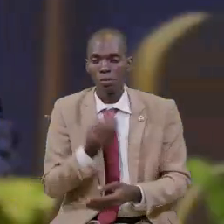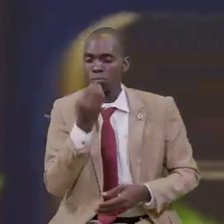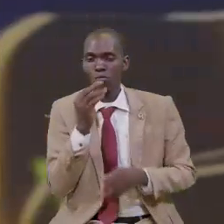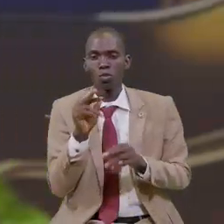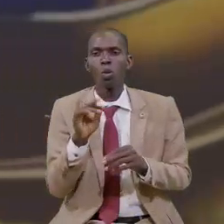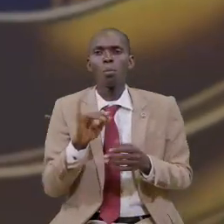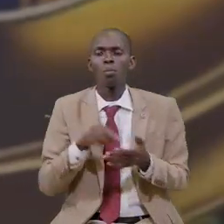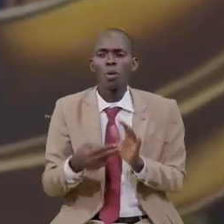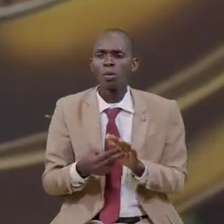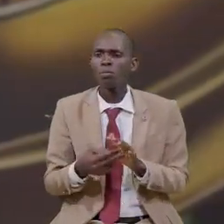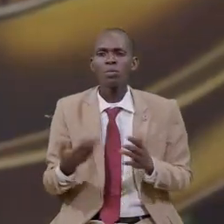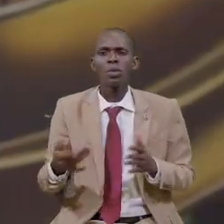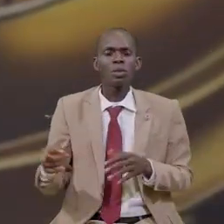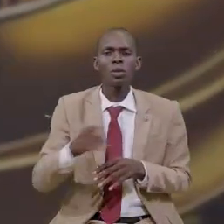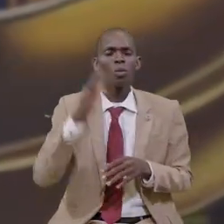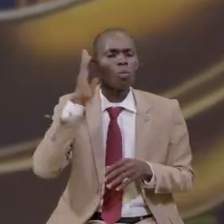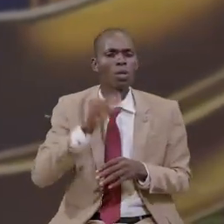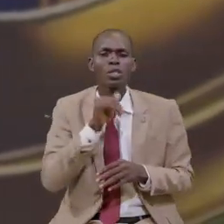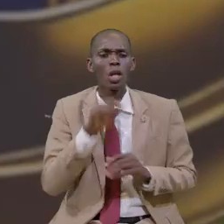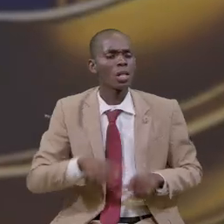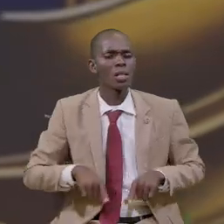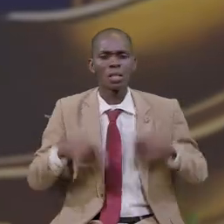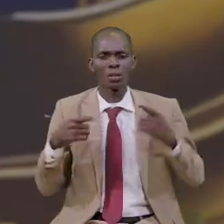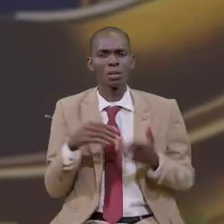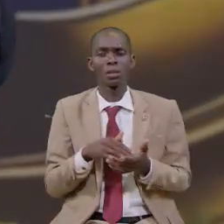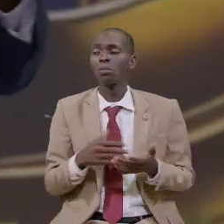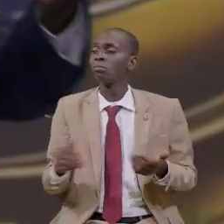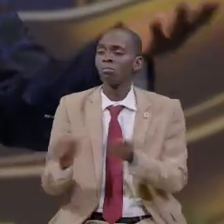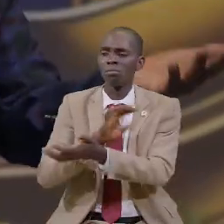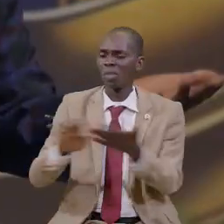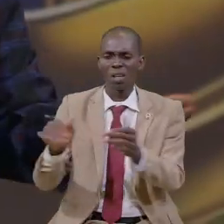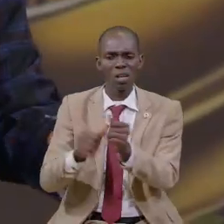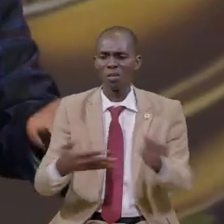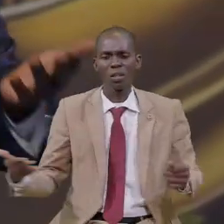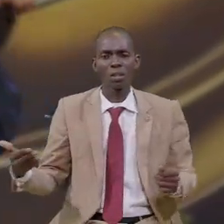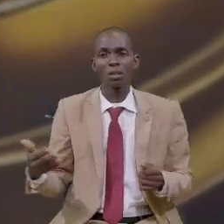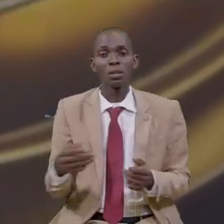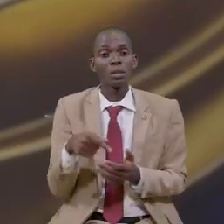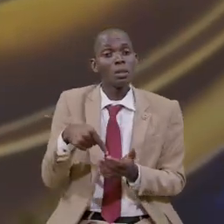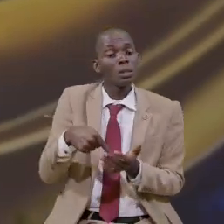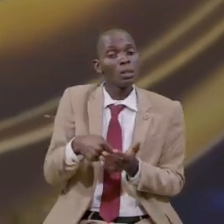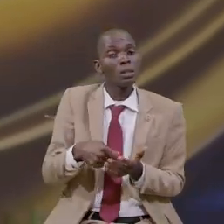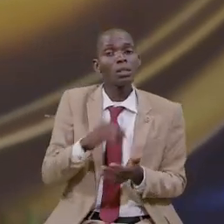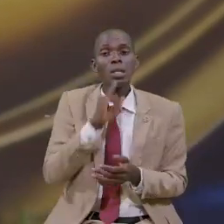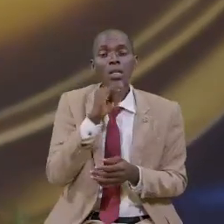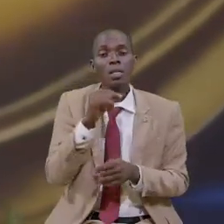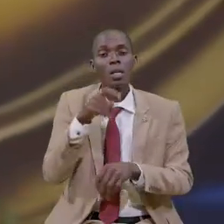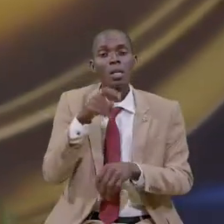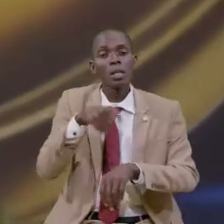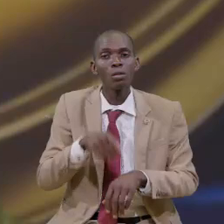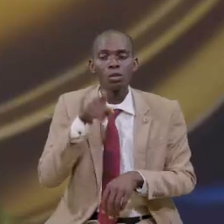will not eat. Therefore, scatter everything. This is the time you need